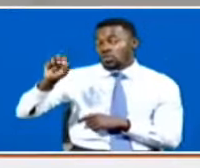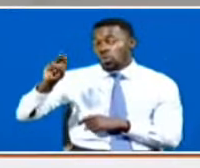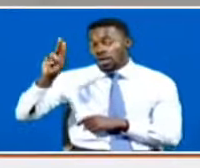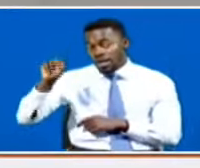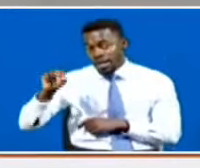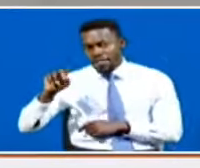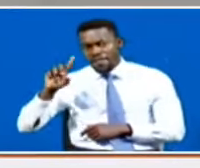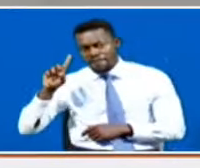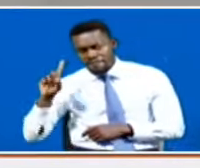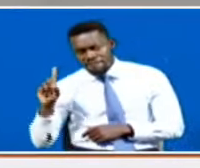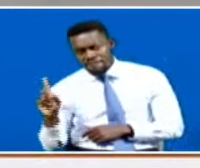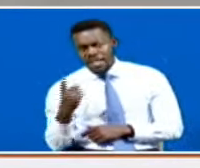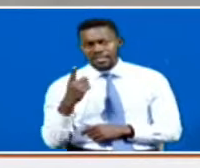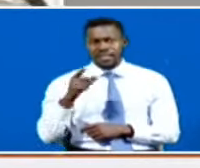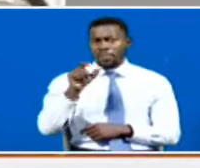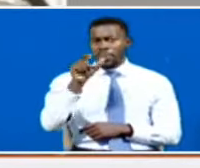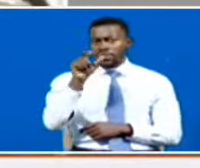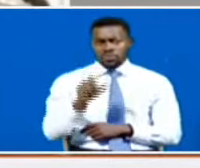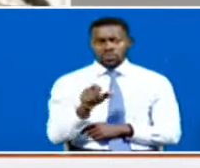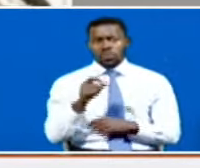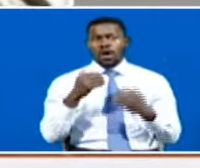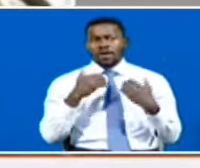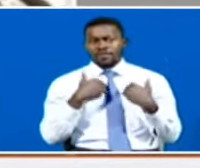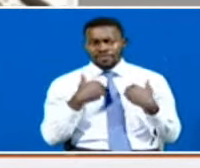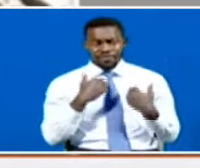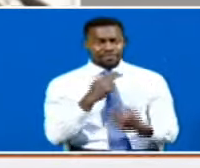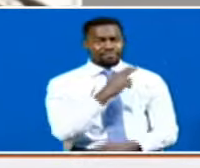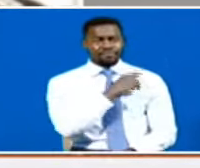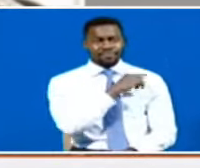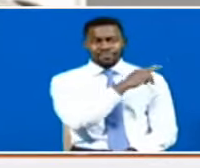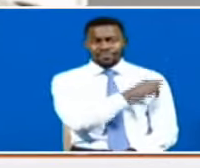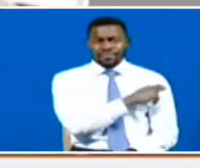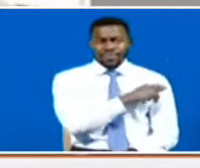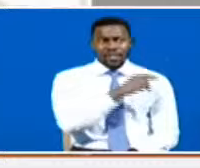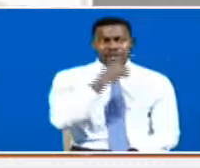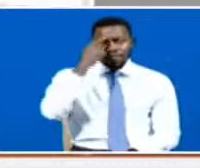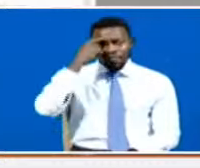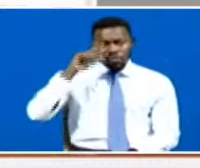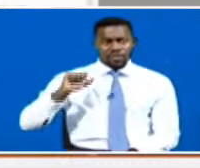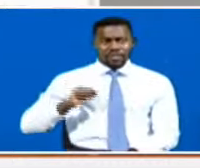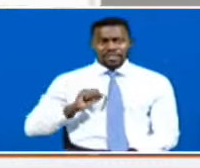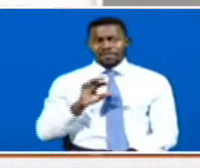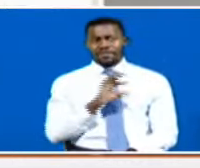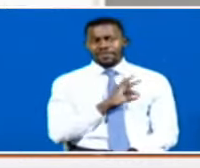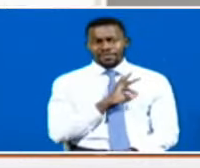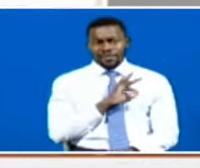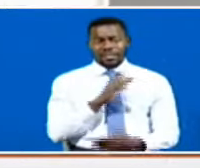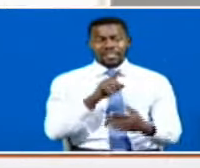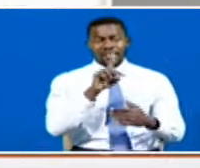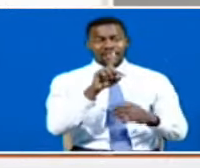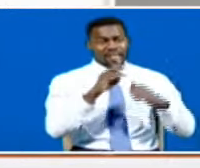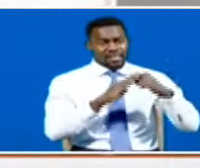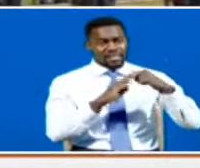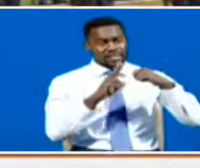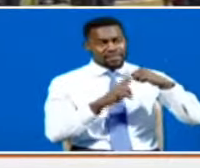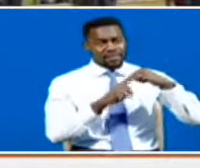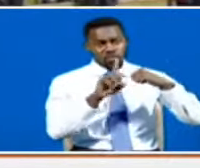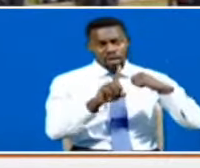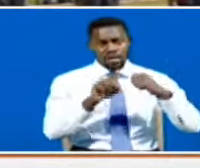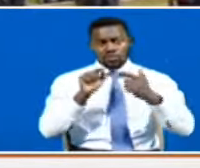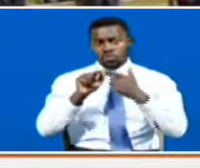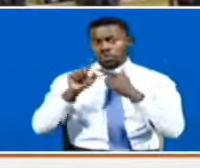to hold the position of Chief of General Staff and served the longest between 1971 and